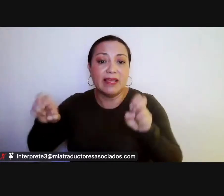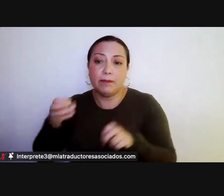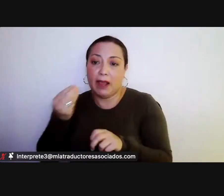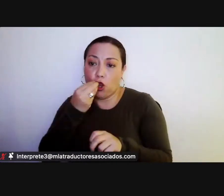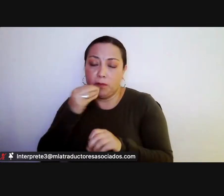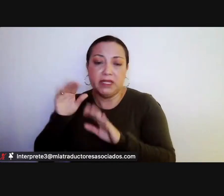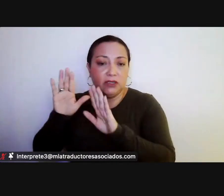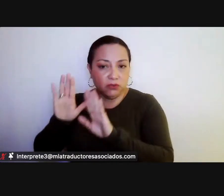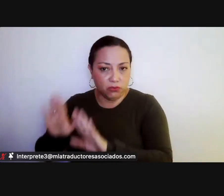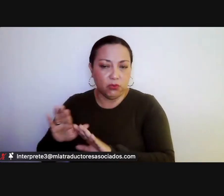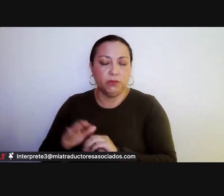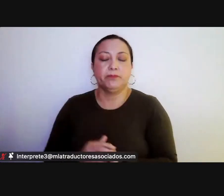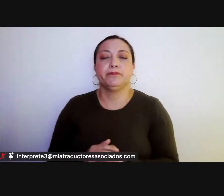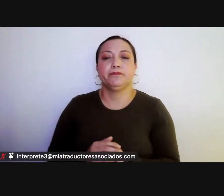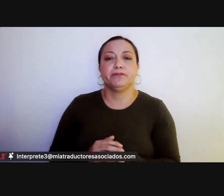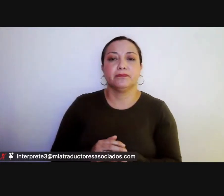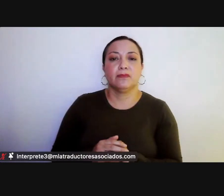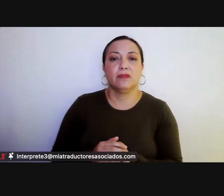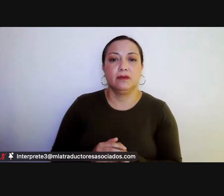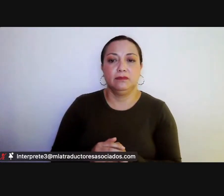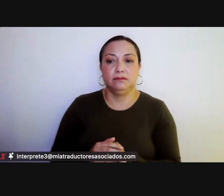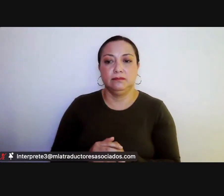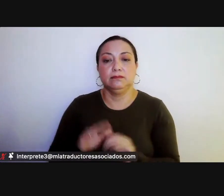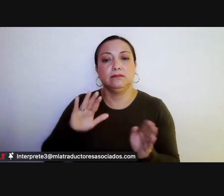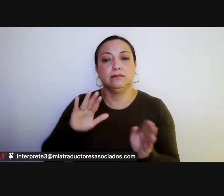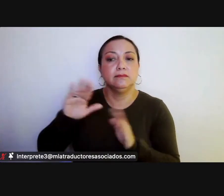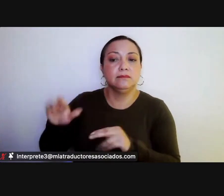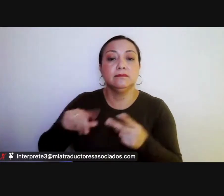for these food chains.